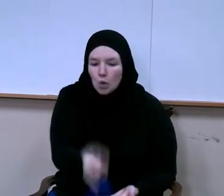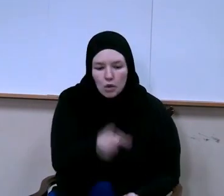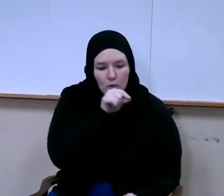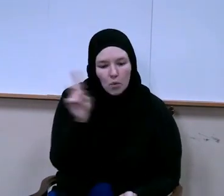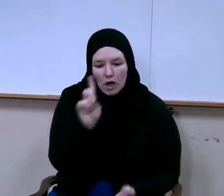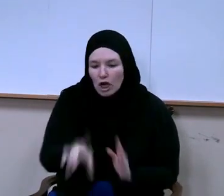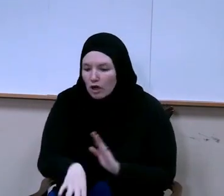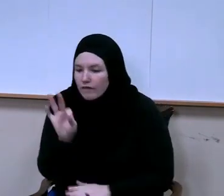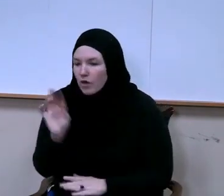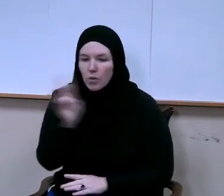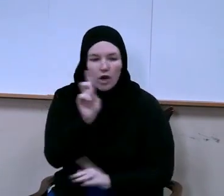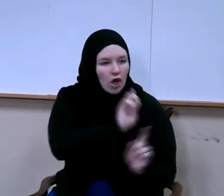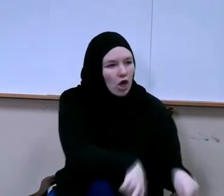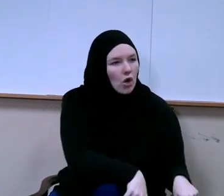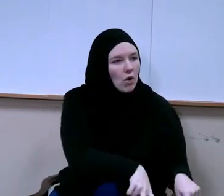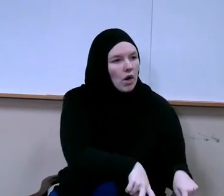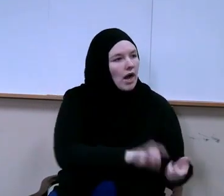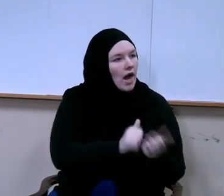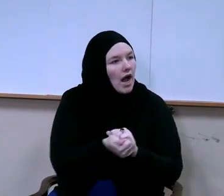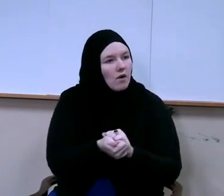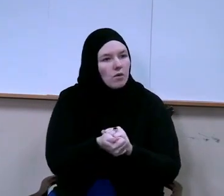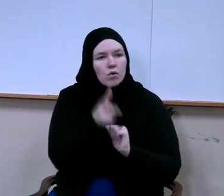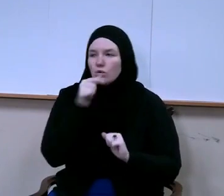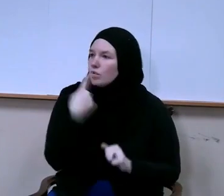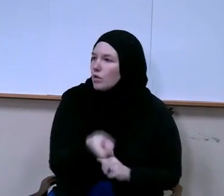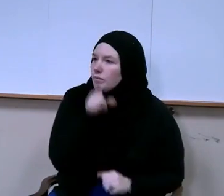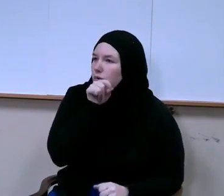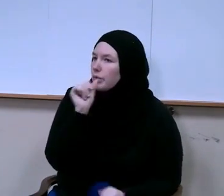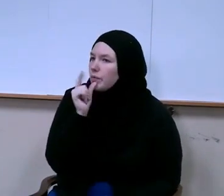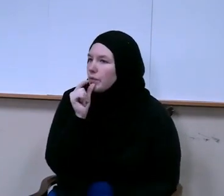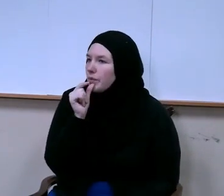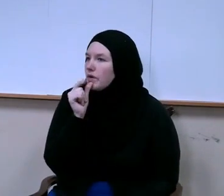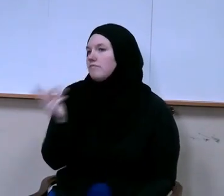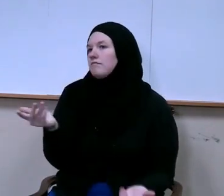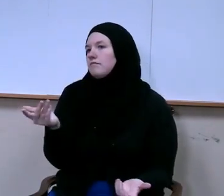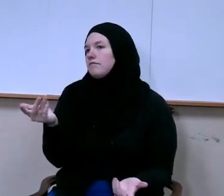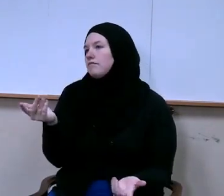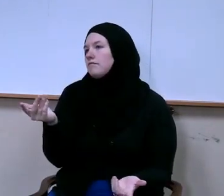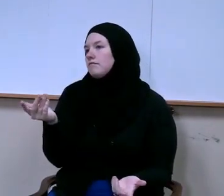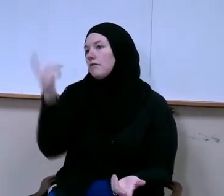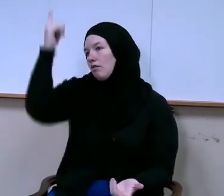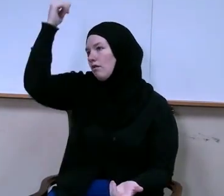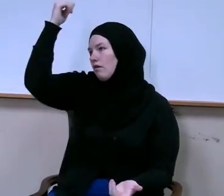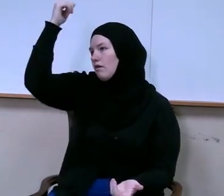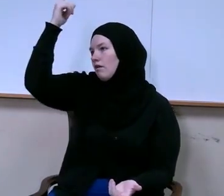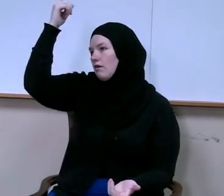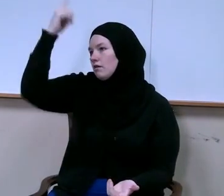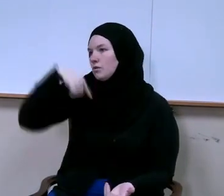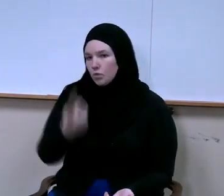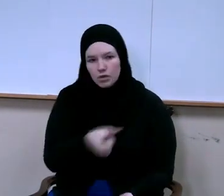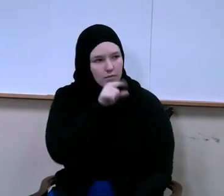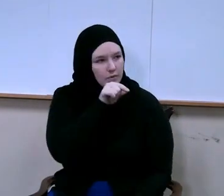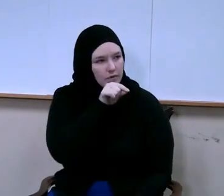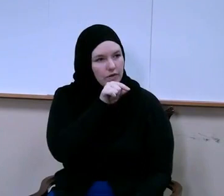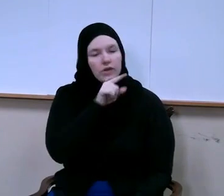go, what to pick, where to find it, and how to find it? Amazing. Amazing. Allah, who